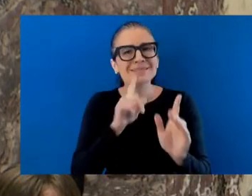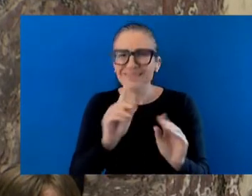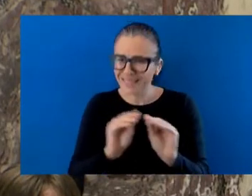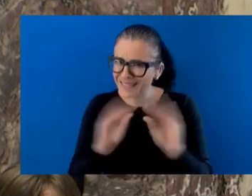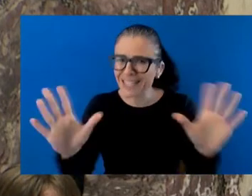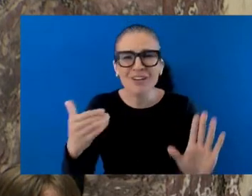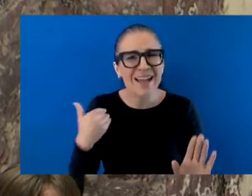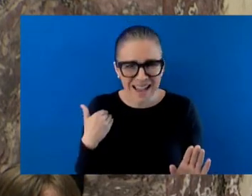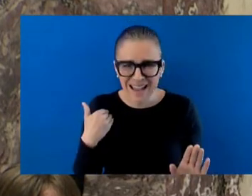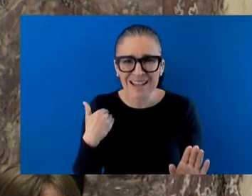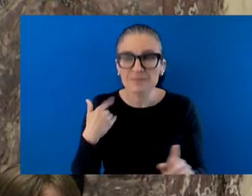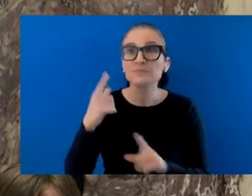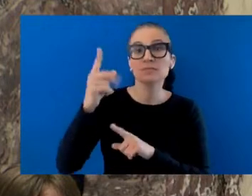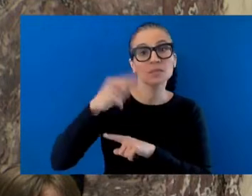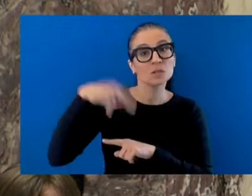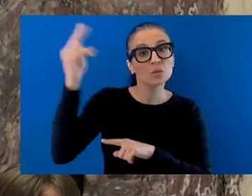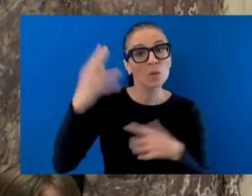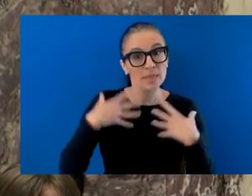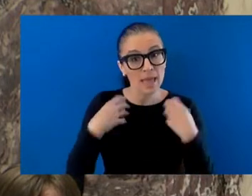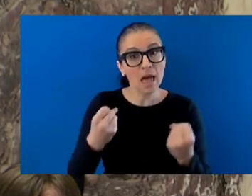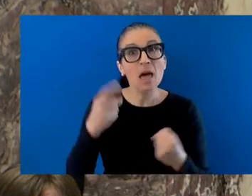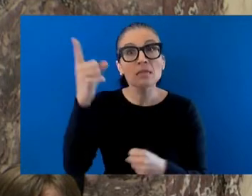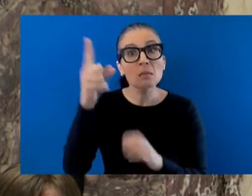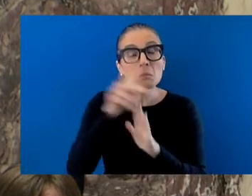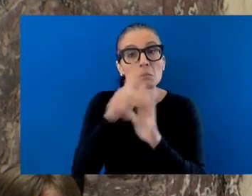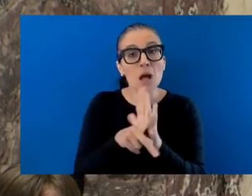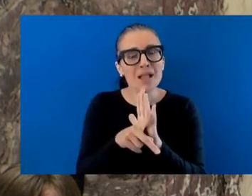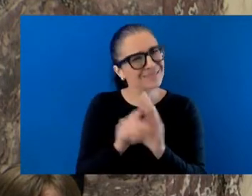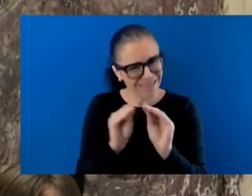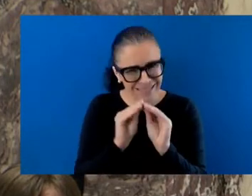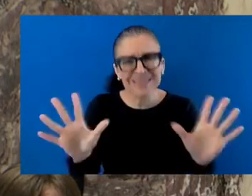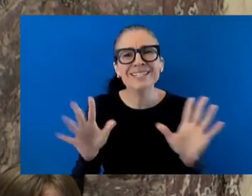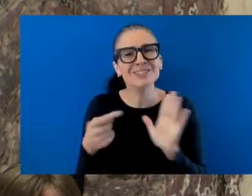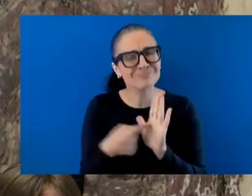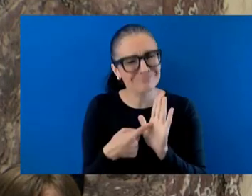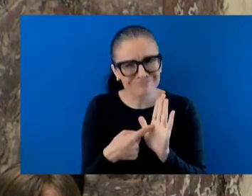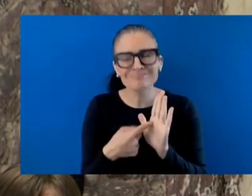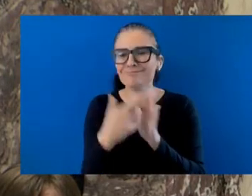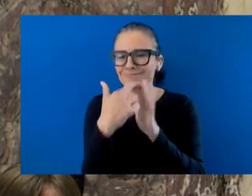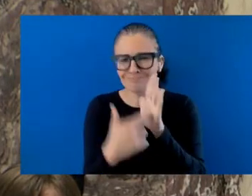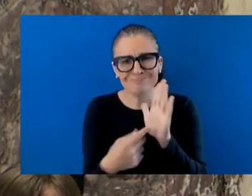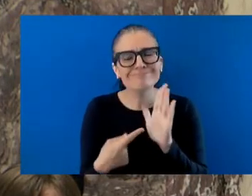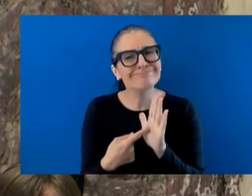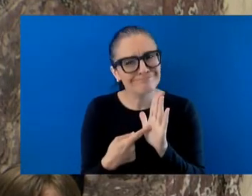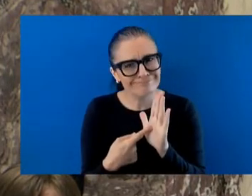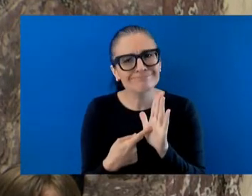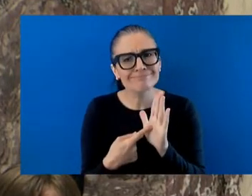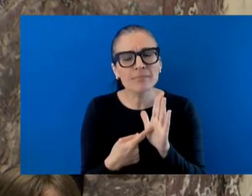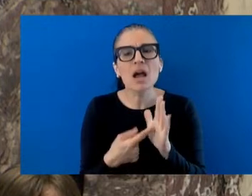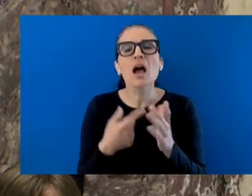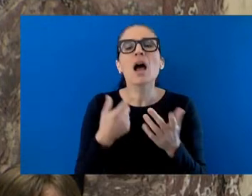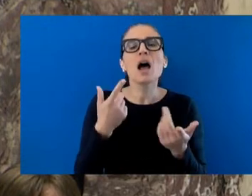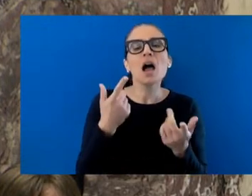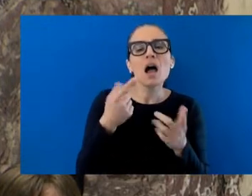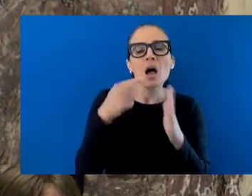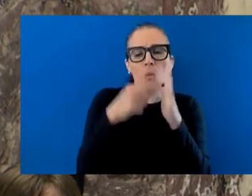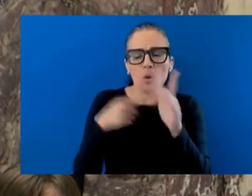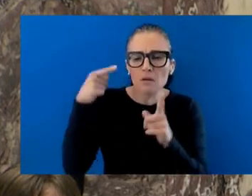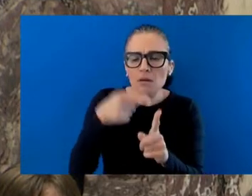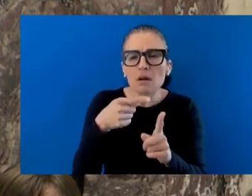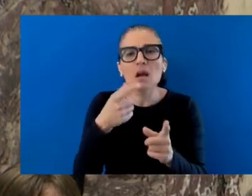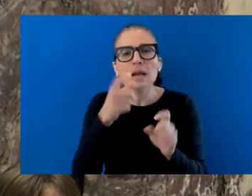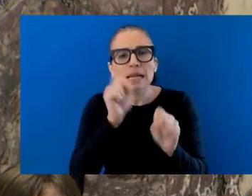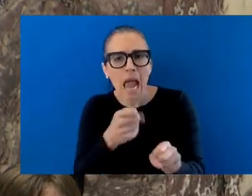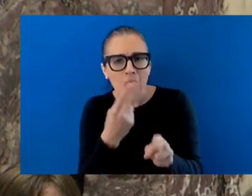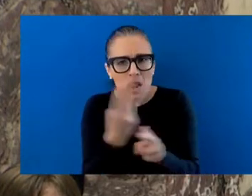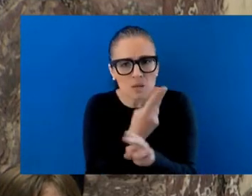out in all facilities in Northern Health and in all the other health authorities, Honourable Speaker. Possession and use of controlled